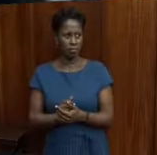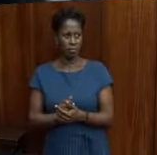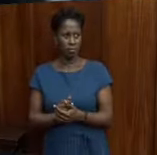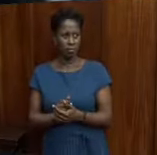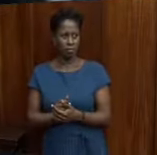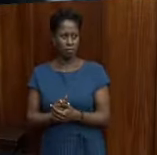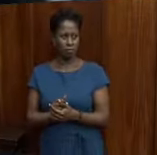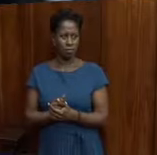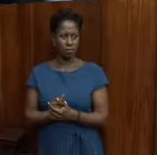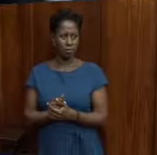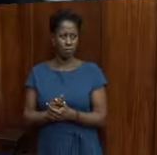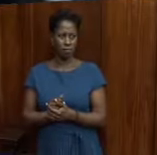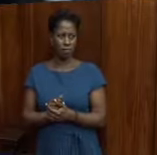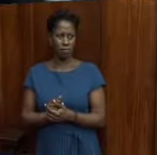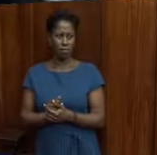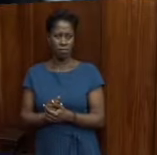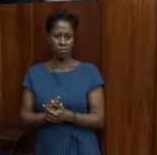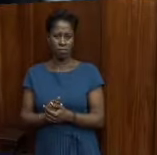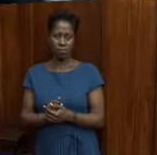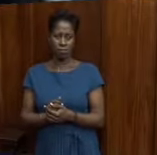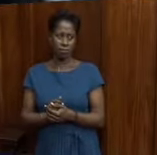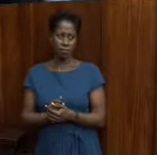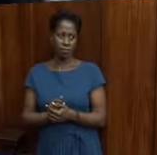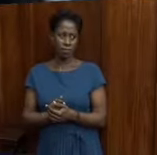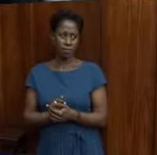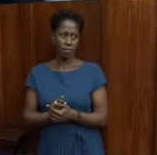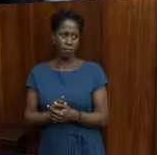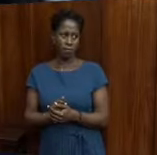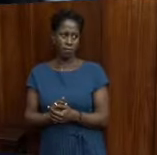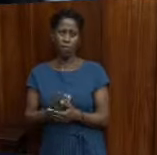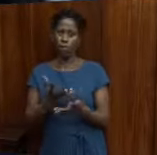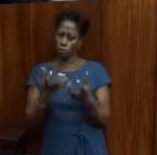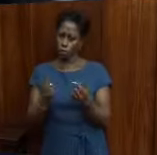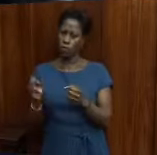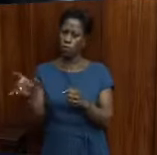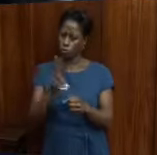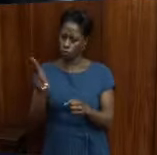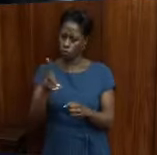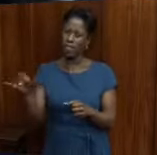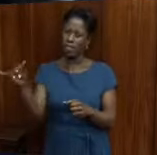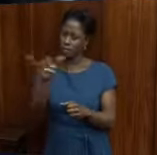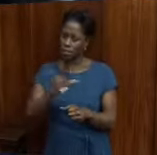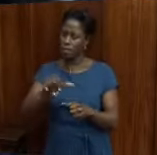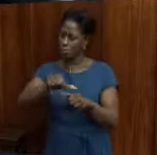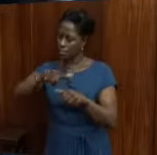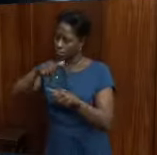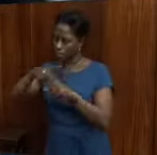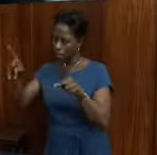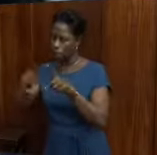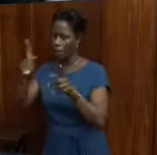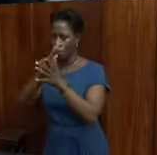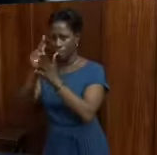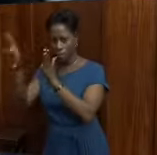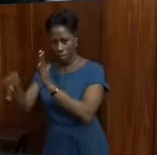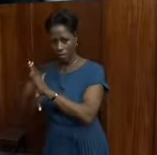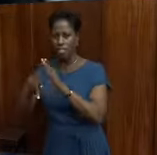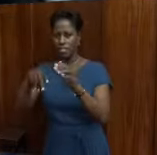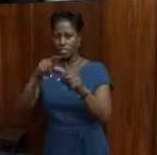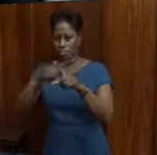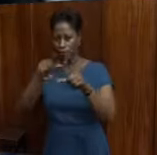Speaker, we intend to create similar spaces in several communities around the island. In the not-too-distant